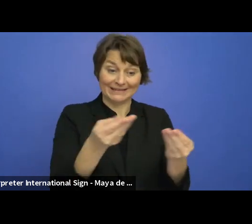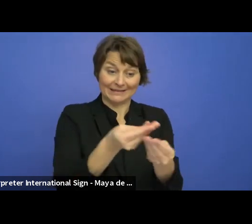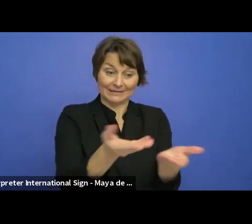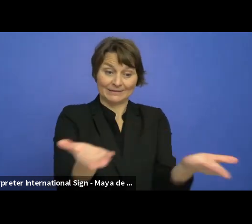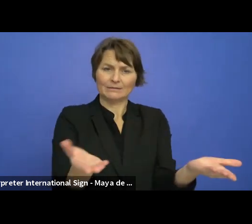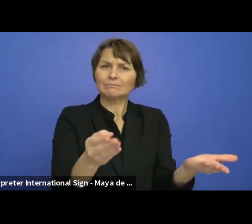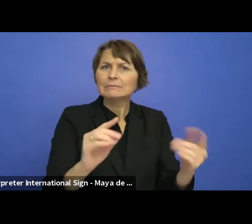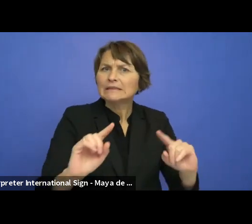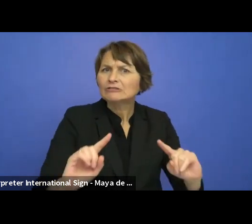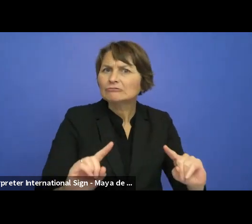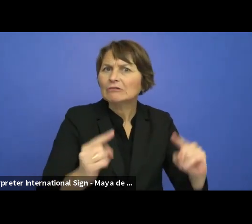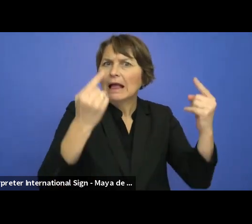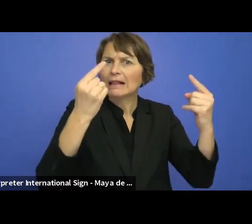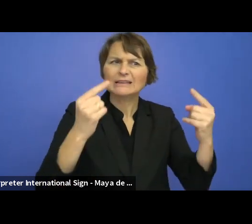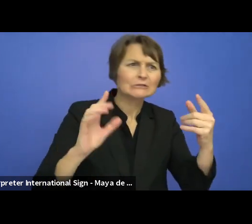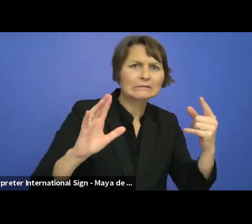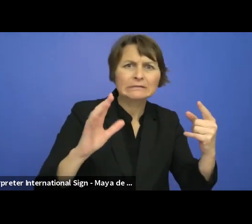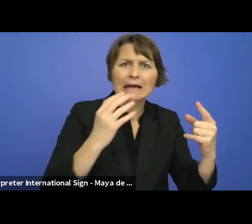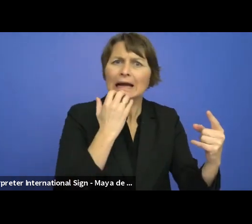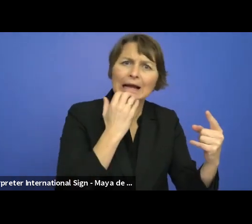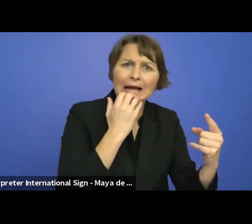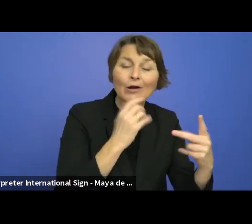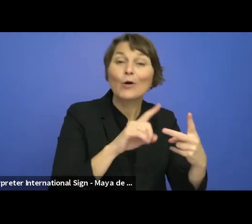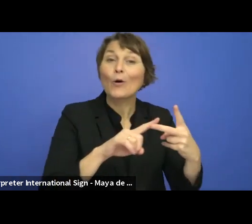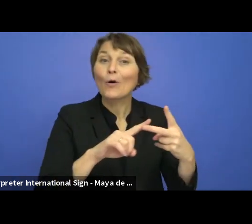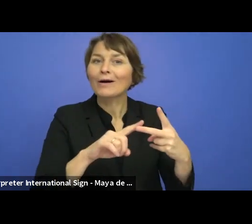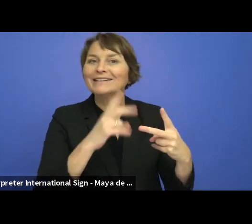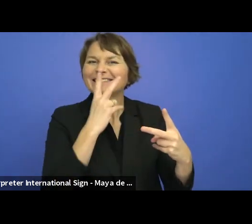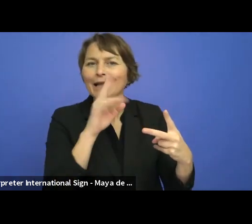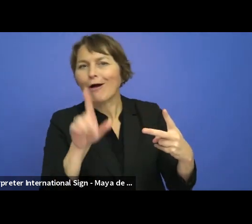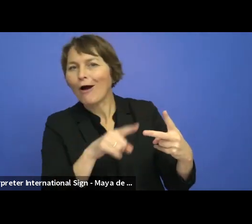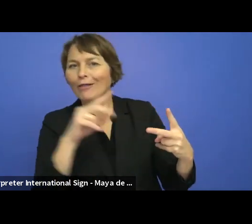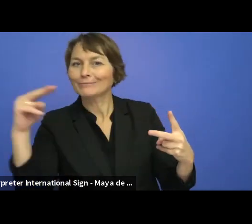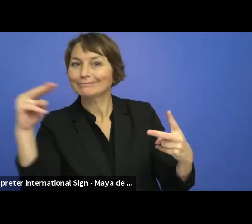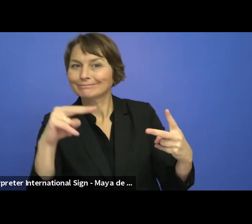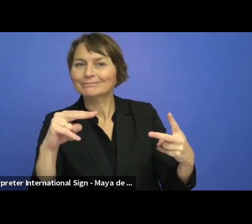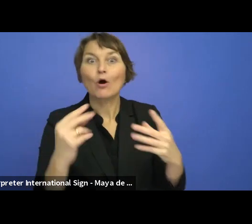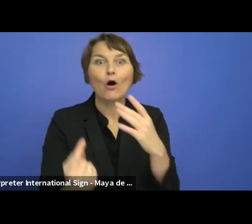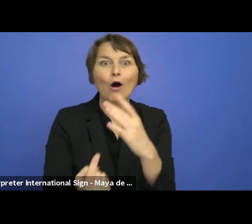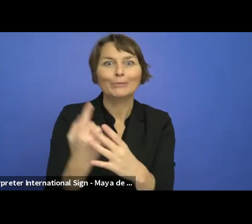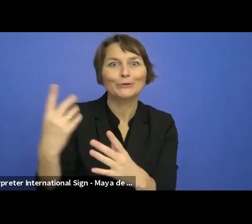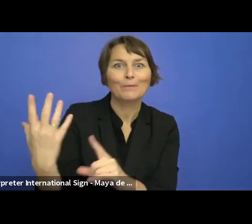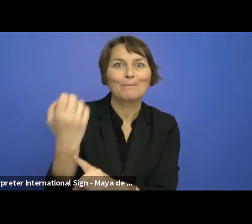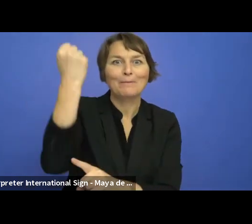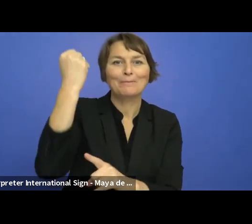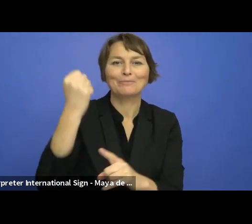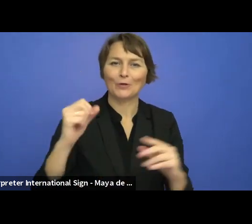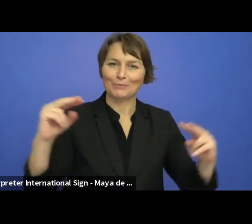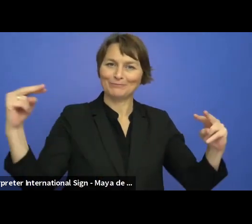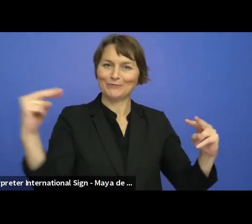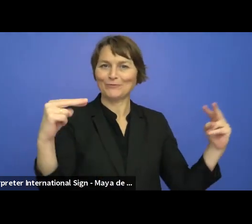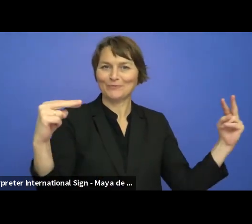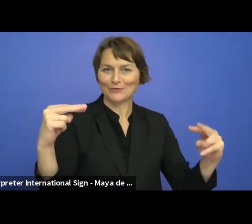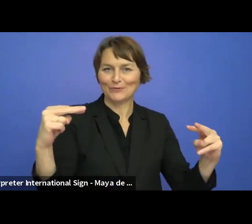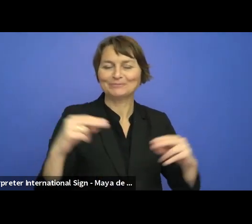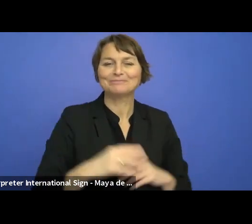an opportunity. So for this second panel discussion, we are very happy to be joined today